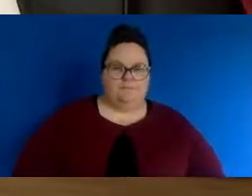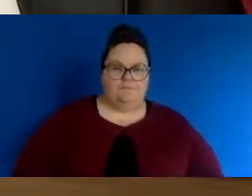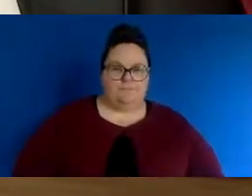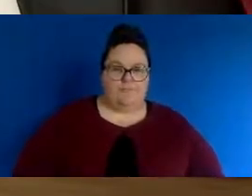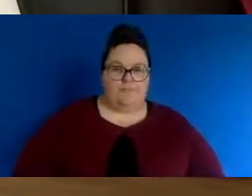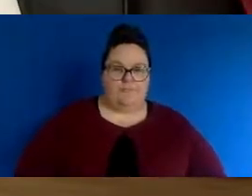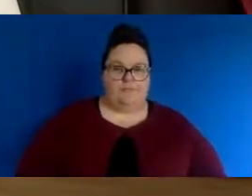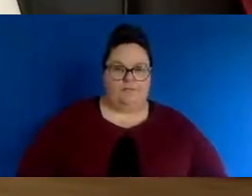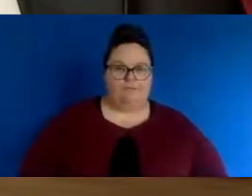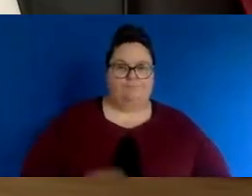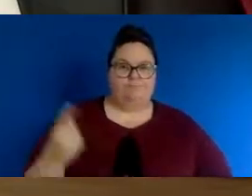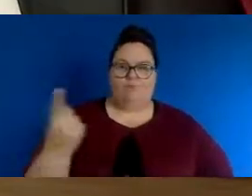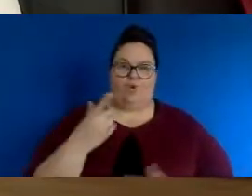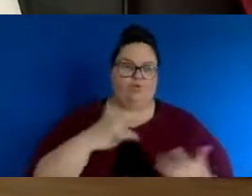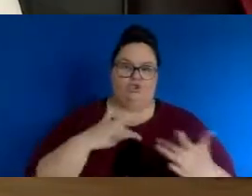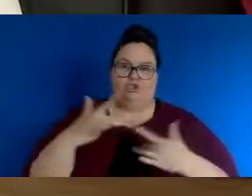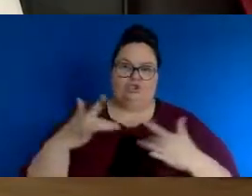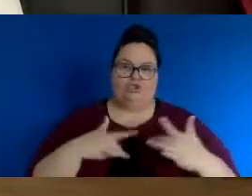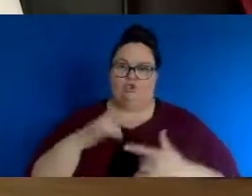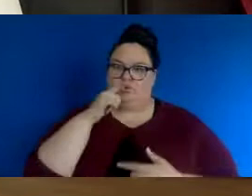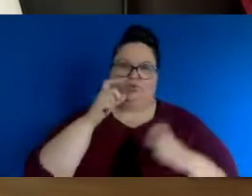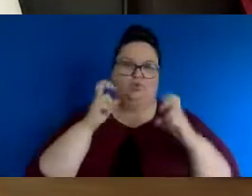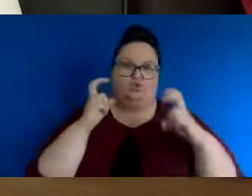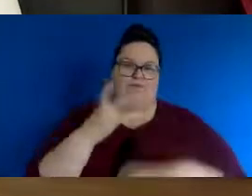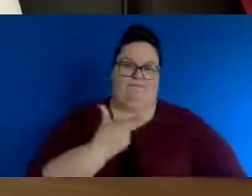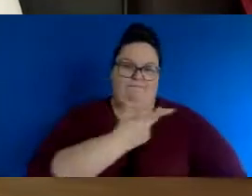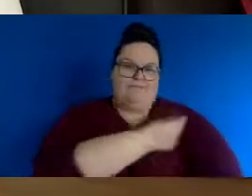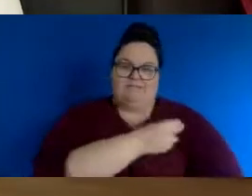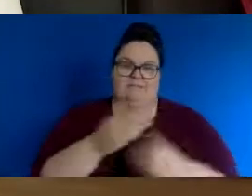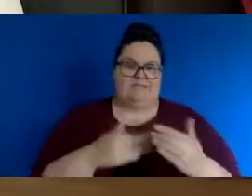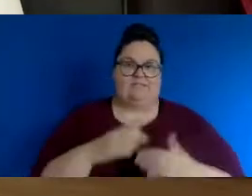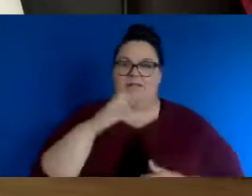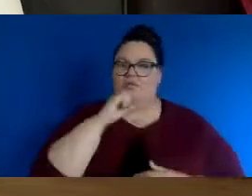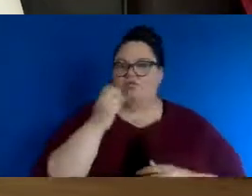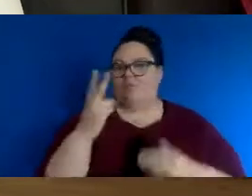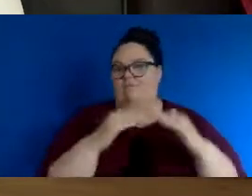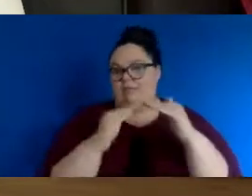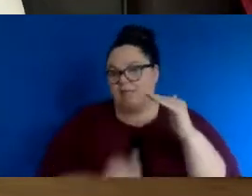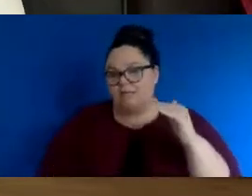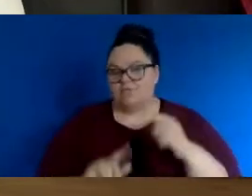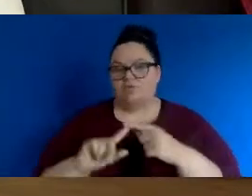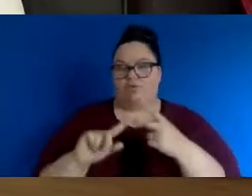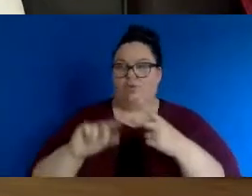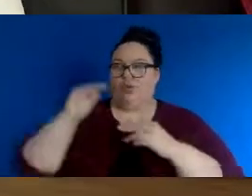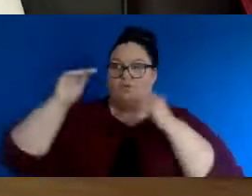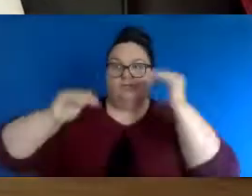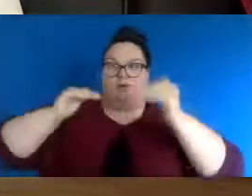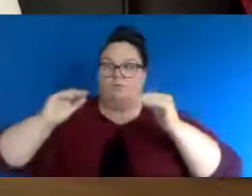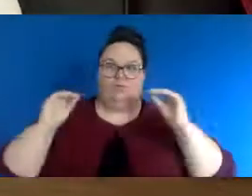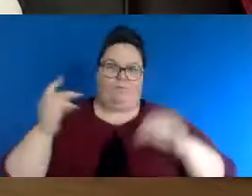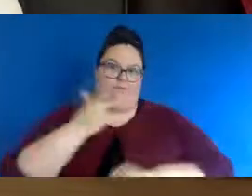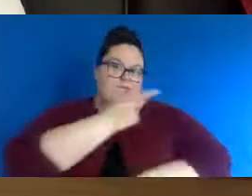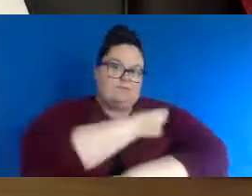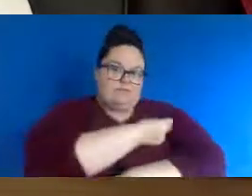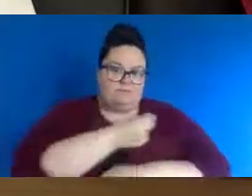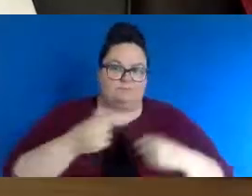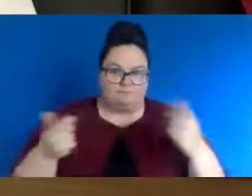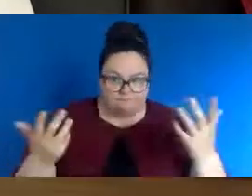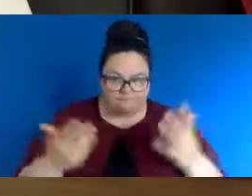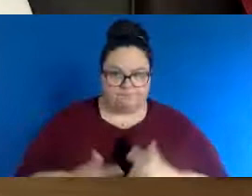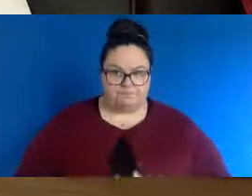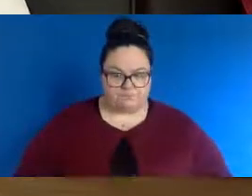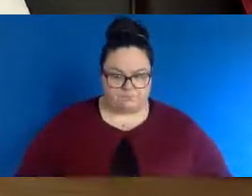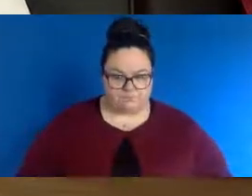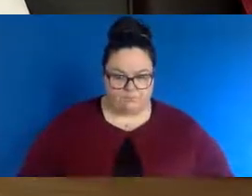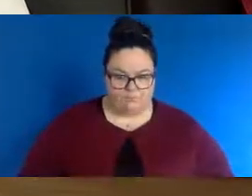we'll always be concerned about anyone who's not vaccinated, whether they're a child or an adult, number one. Again, because we know that